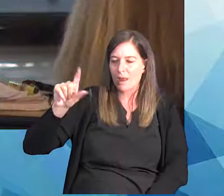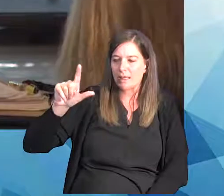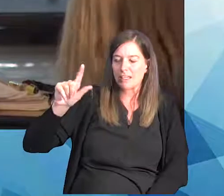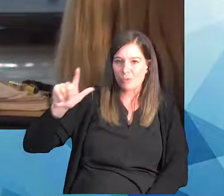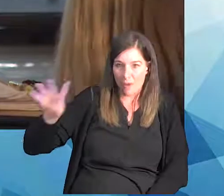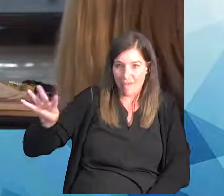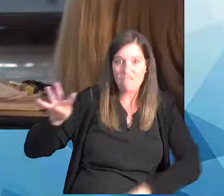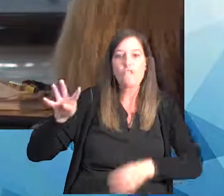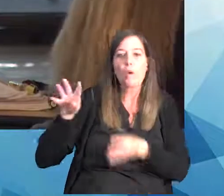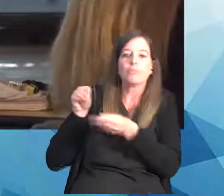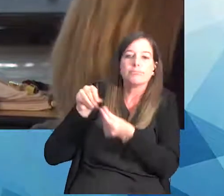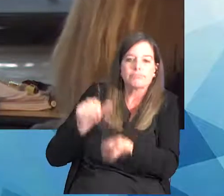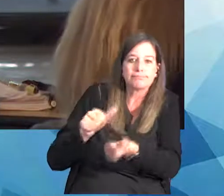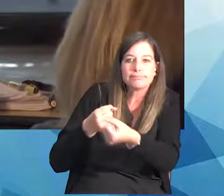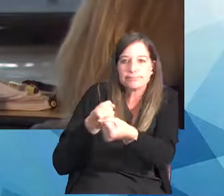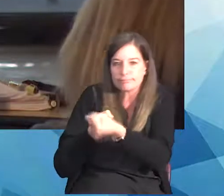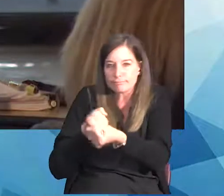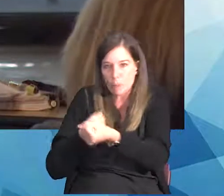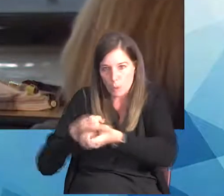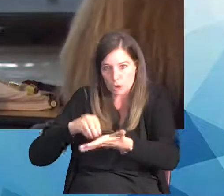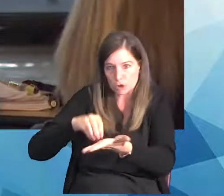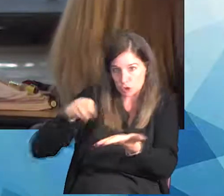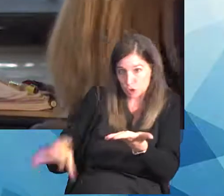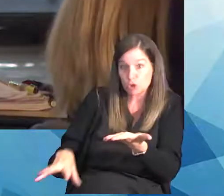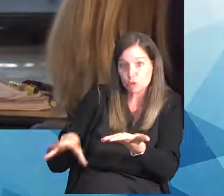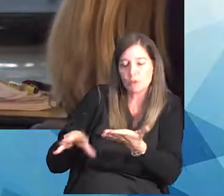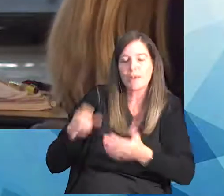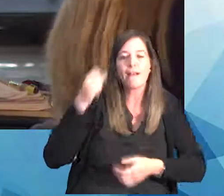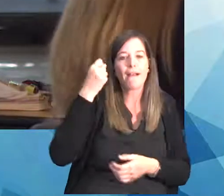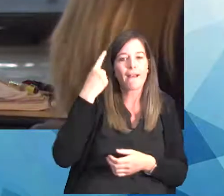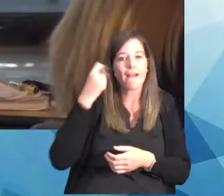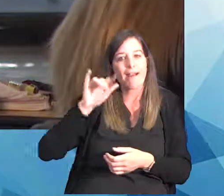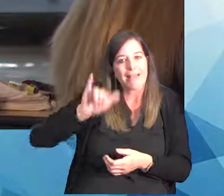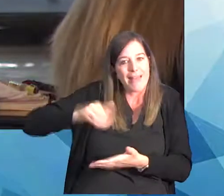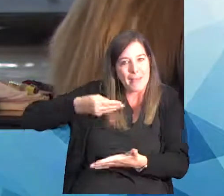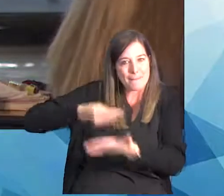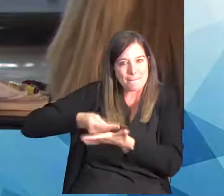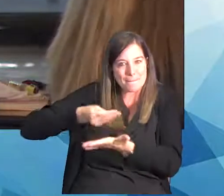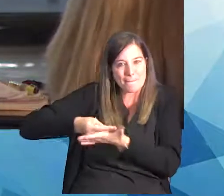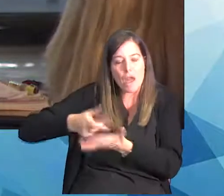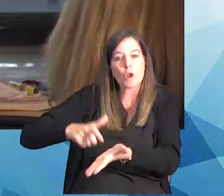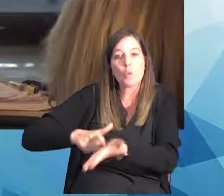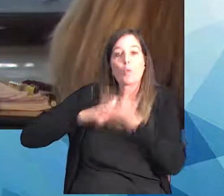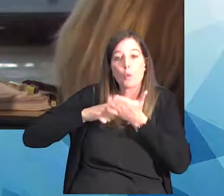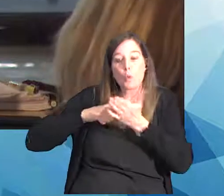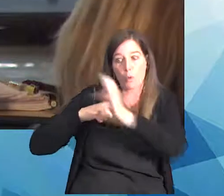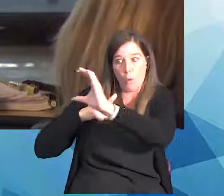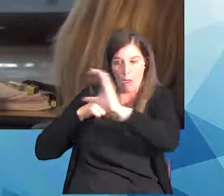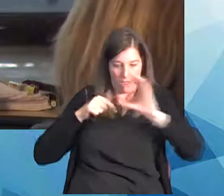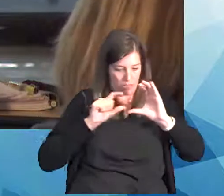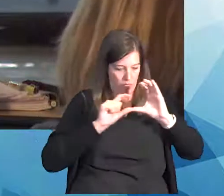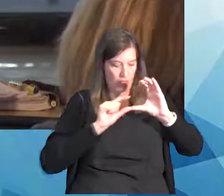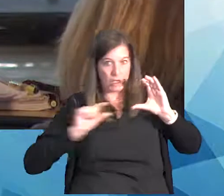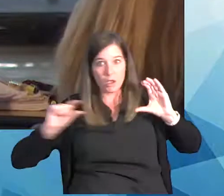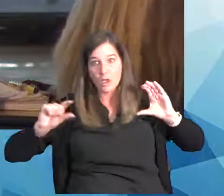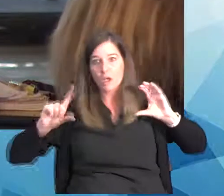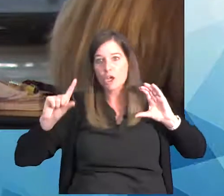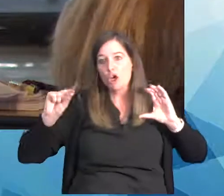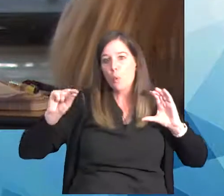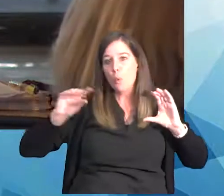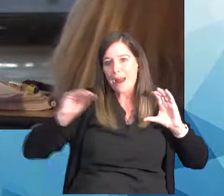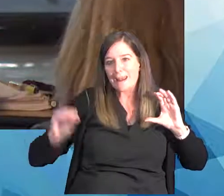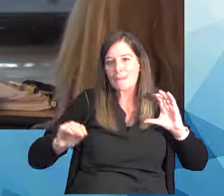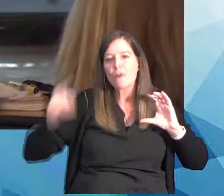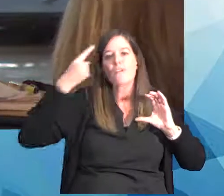those funds. The ESSER 3 monies do require 20% of the expenditures to be used for learning